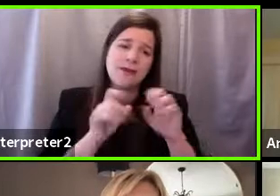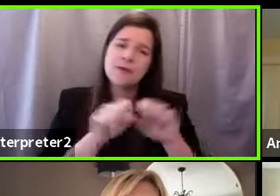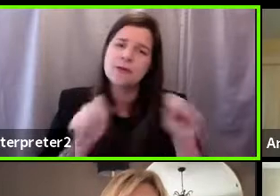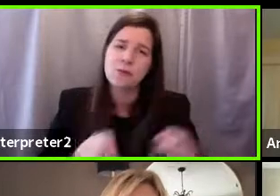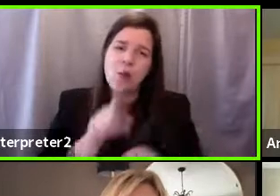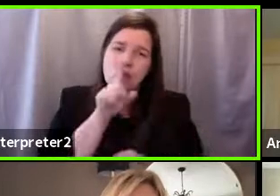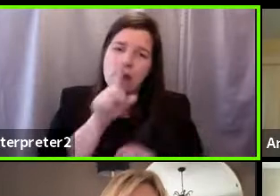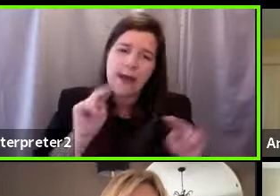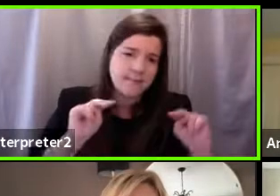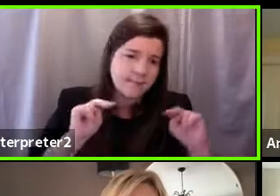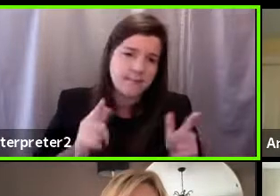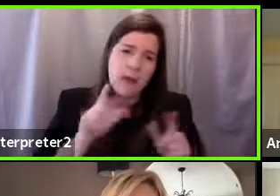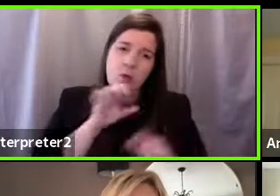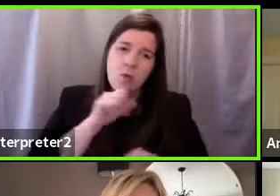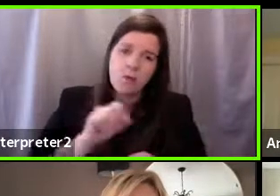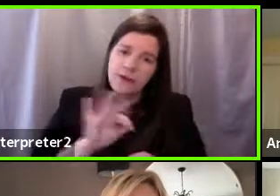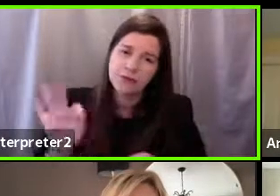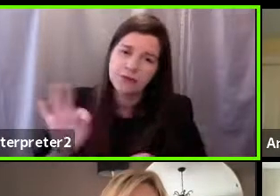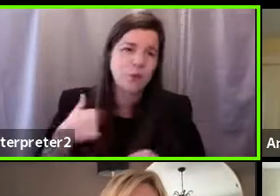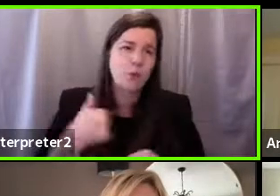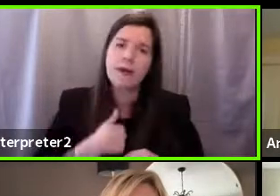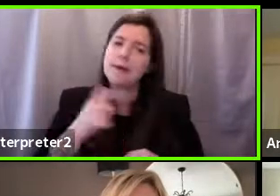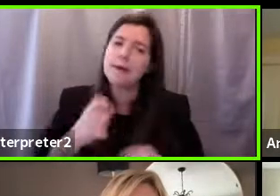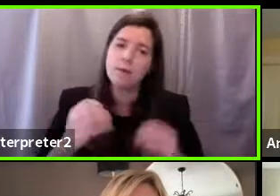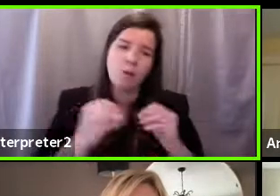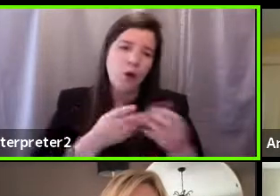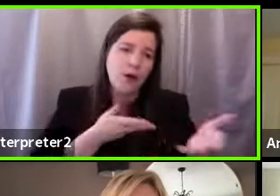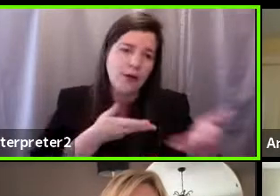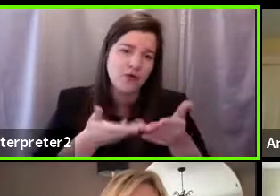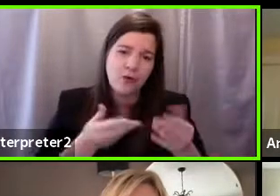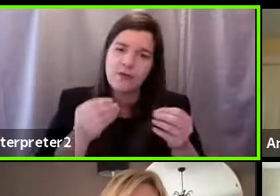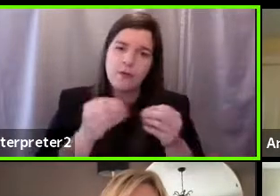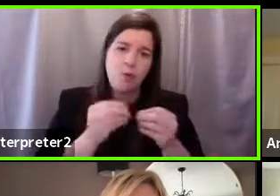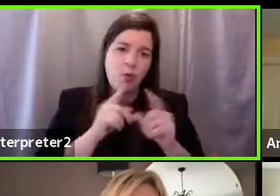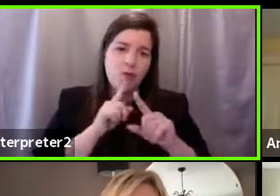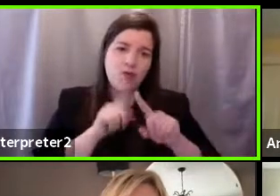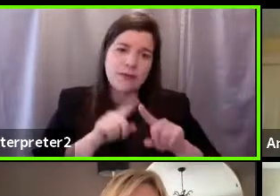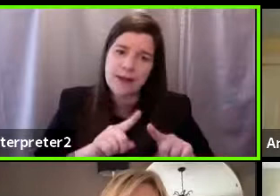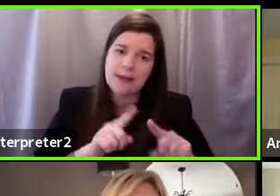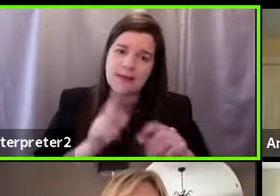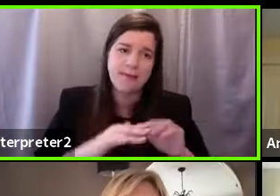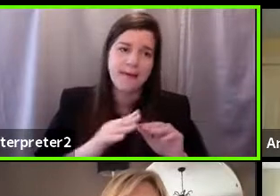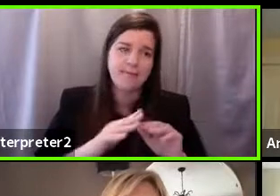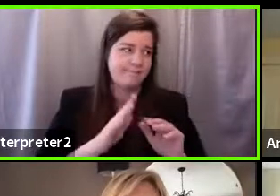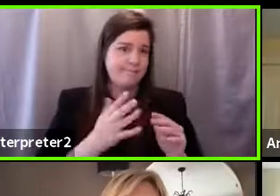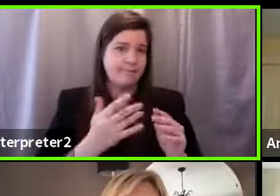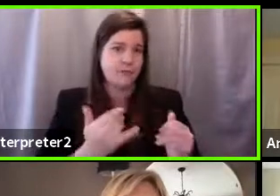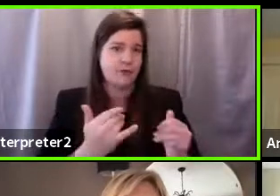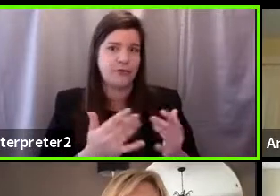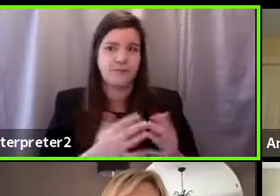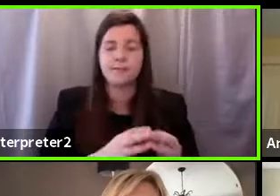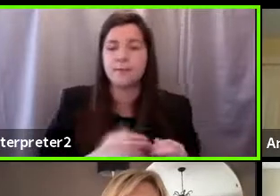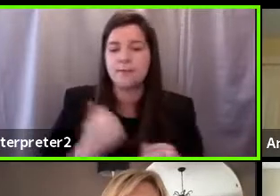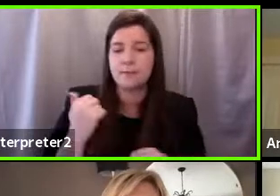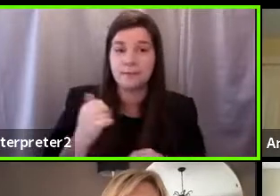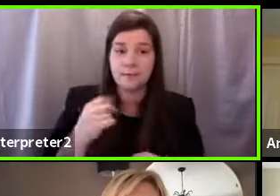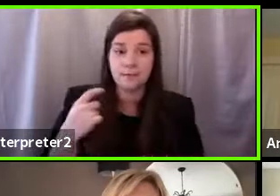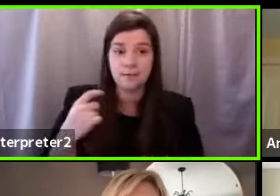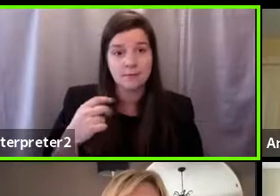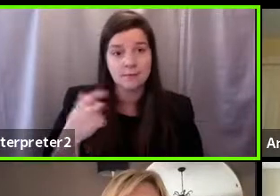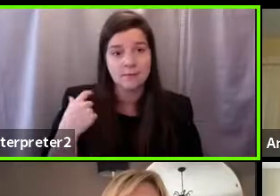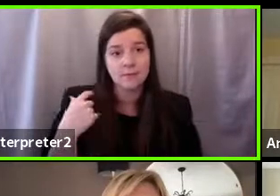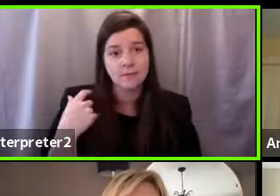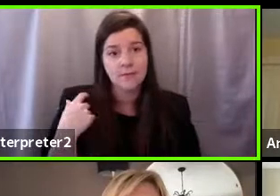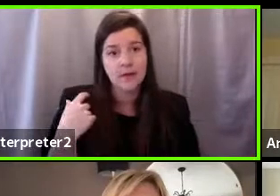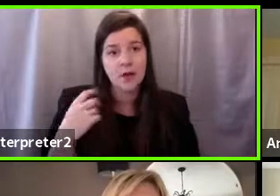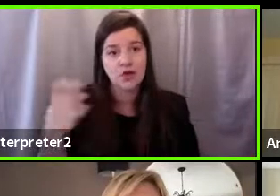need to be able to be more interactive and responsive. Well, thank you for that. I think we've also wasted a ton of money creating all these different